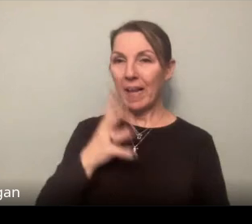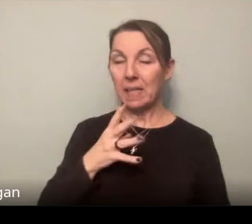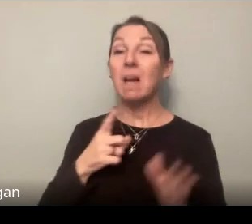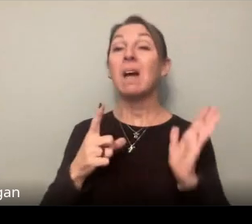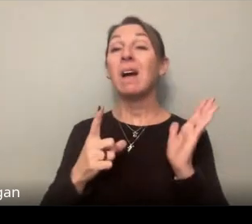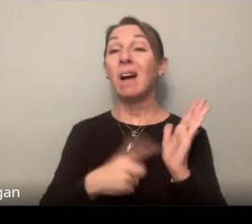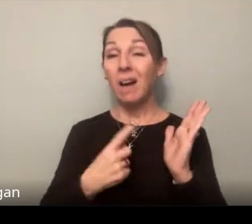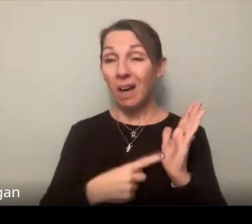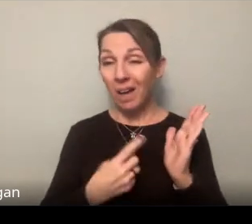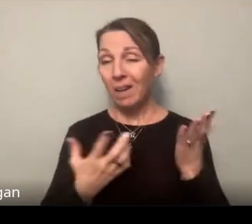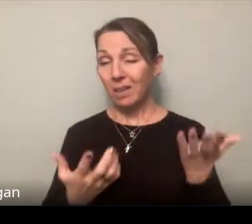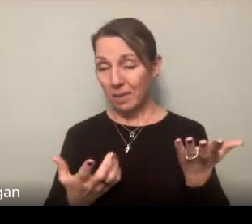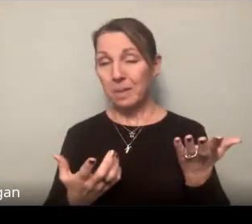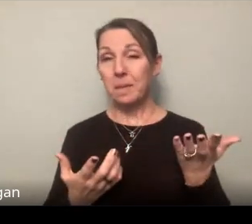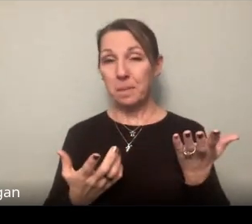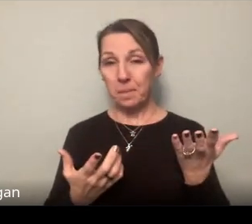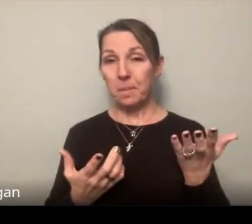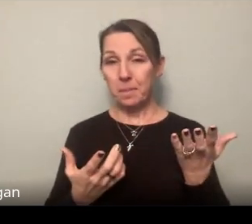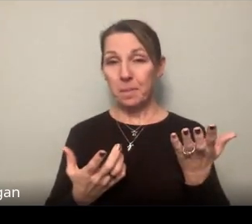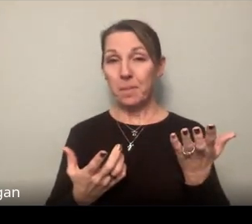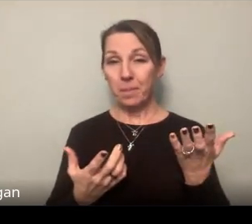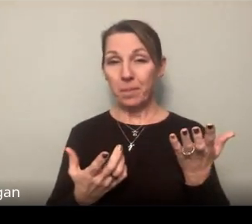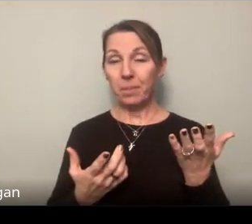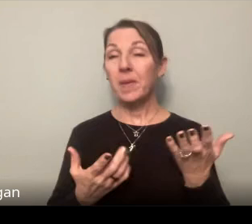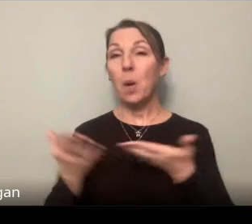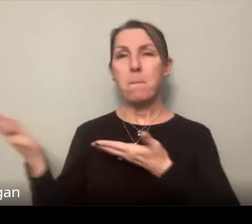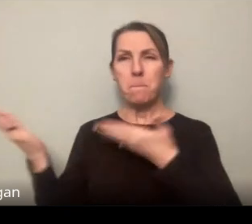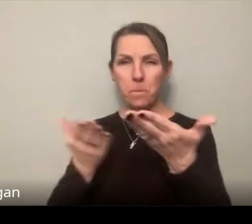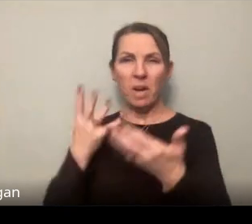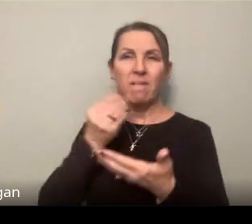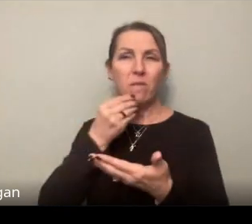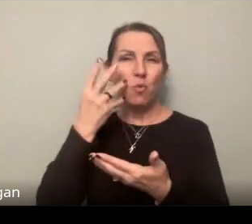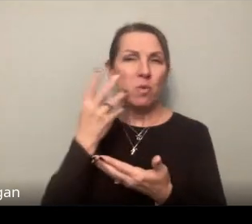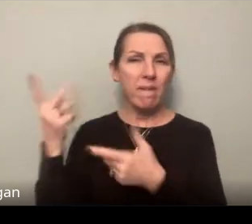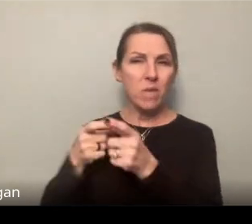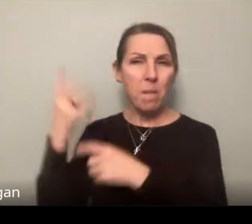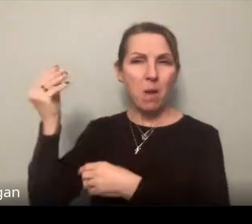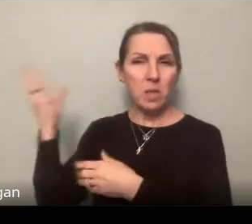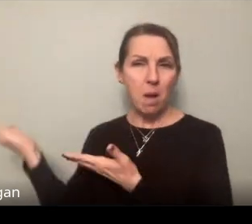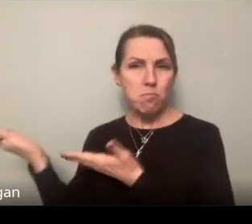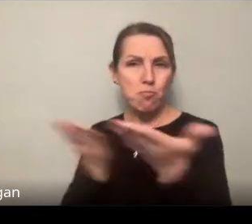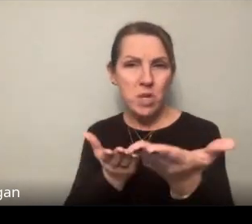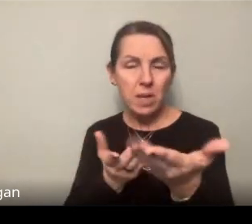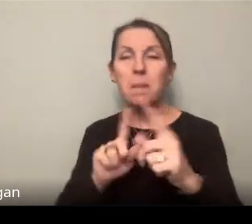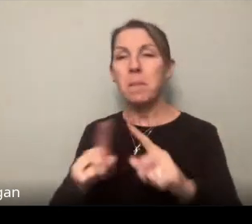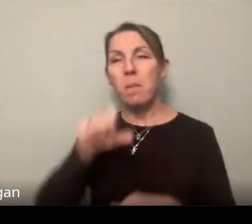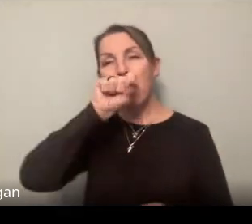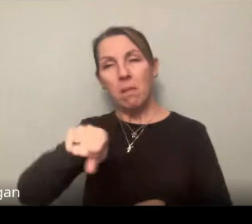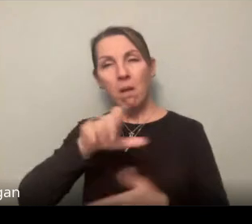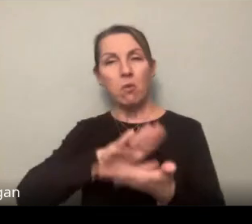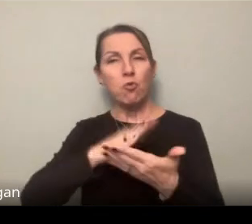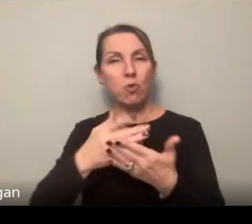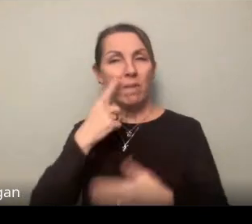sometimes we've been getting things catered, but my favorite has been being able to cook for the ladies that we serve.